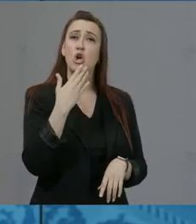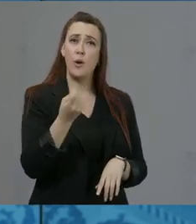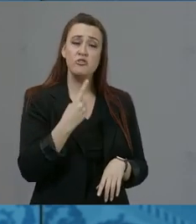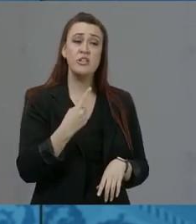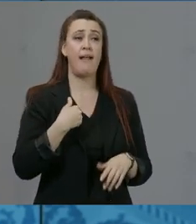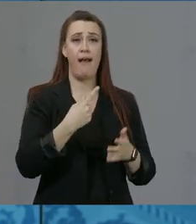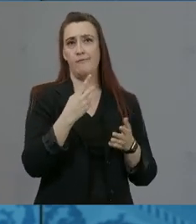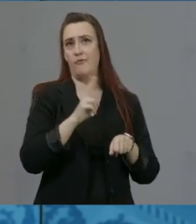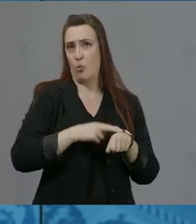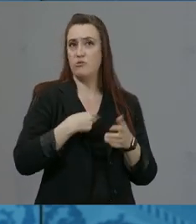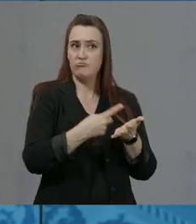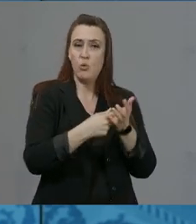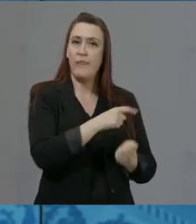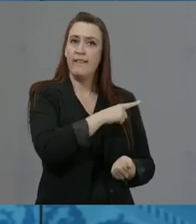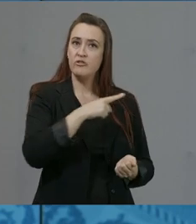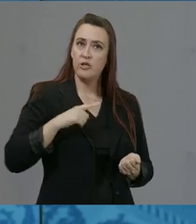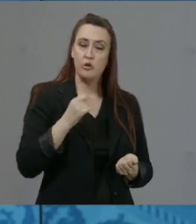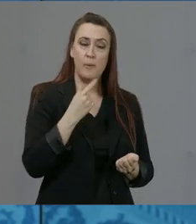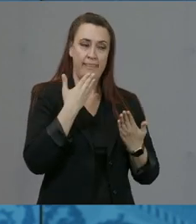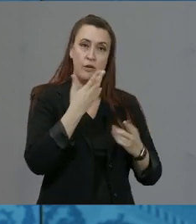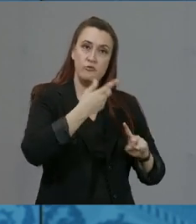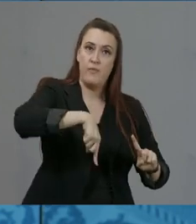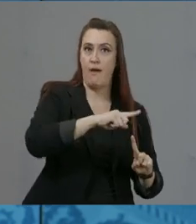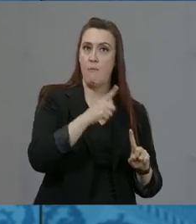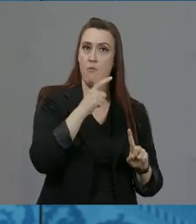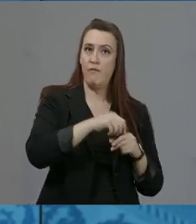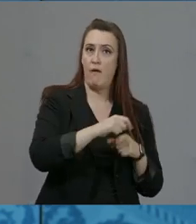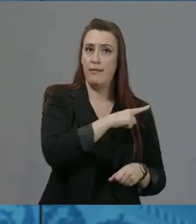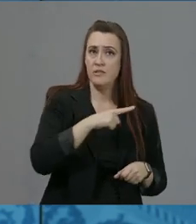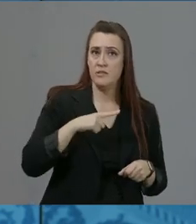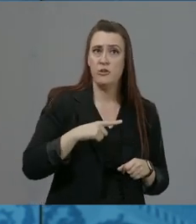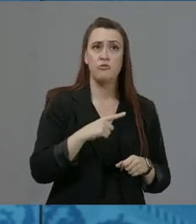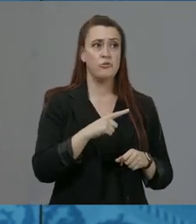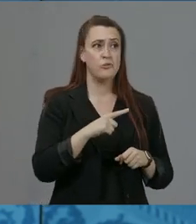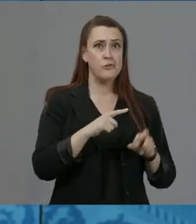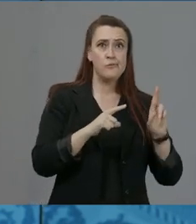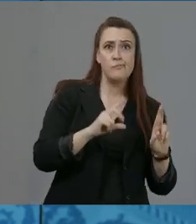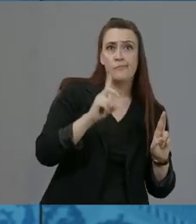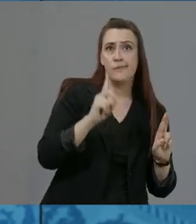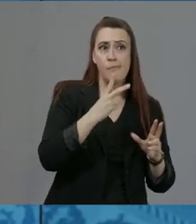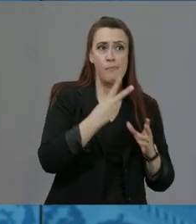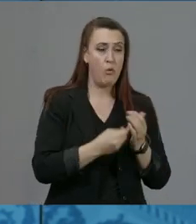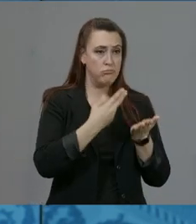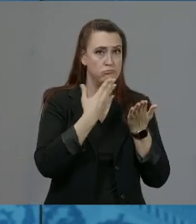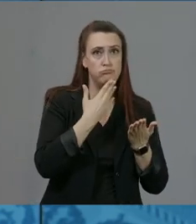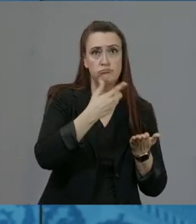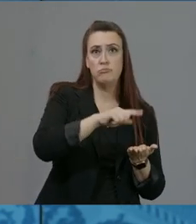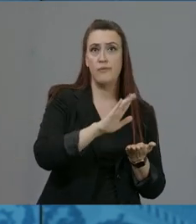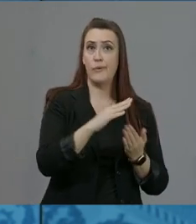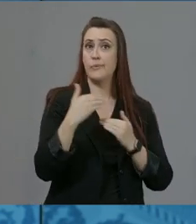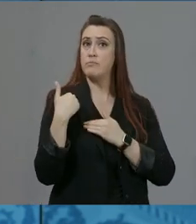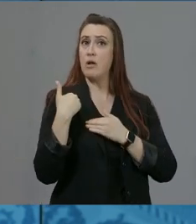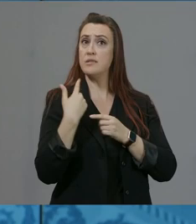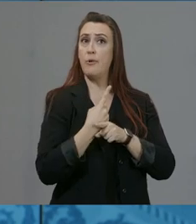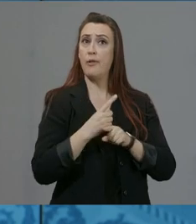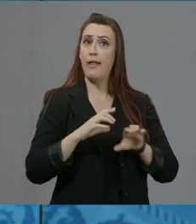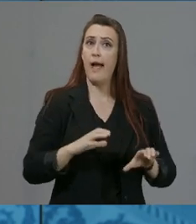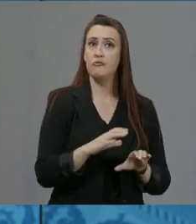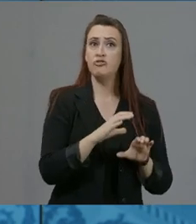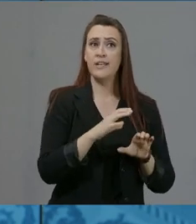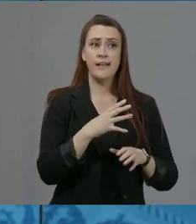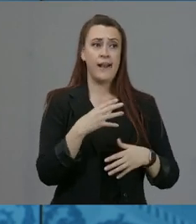say thank you to our legislative leaders, people in both parties, for how responsible you've been and